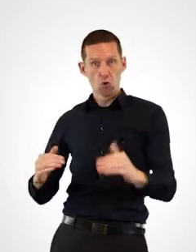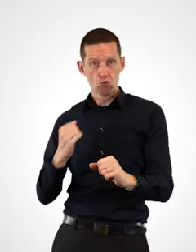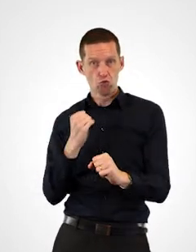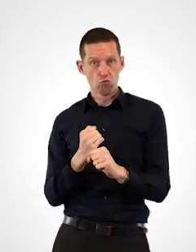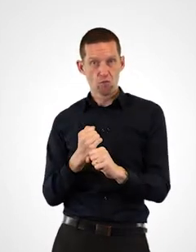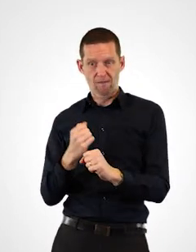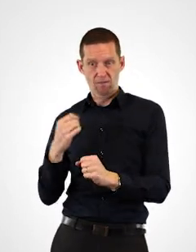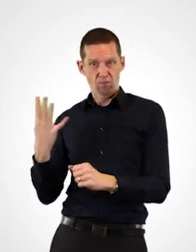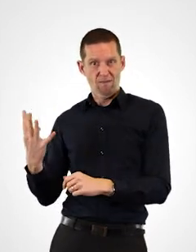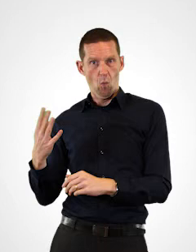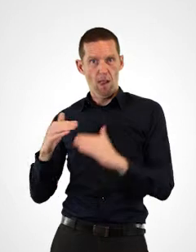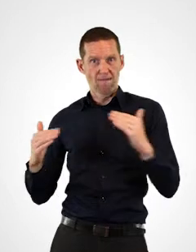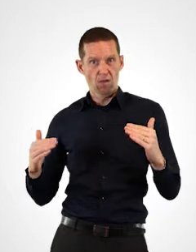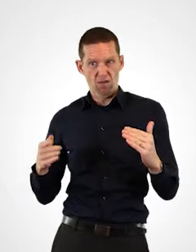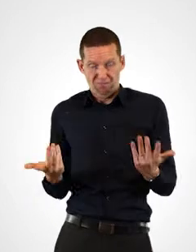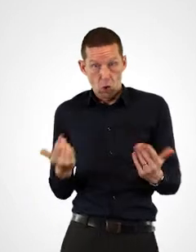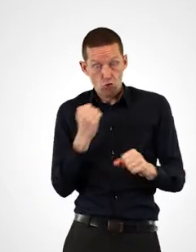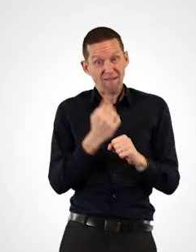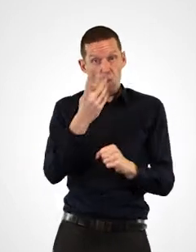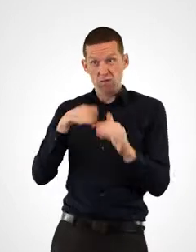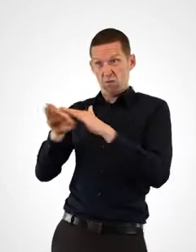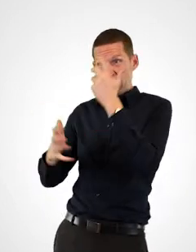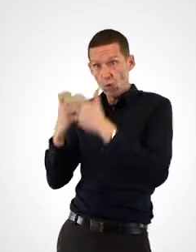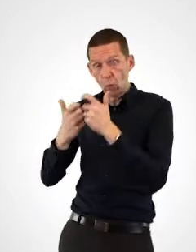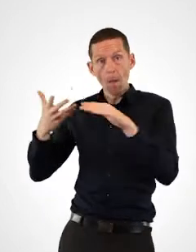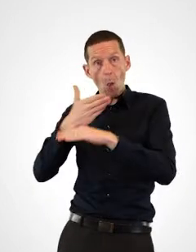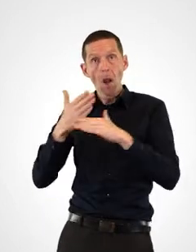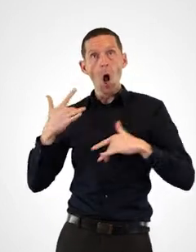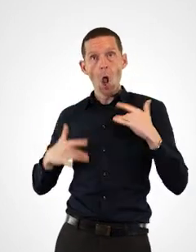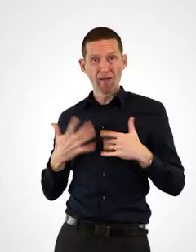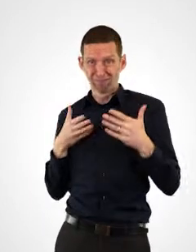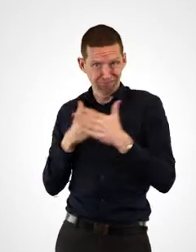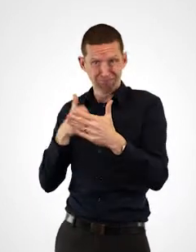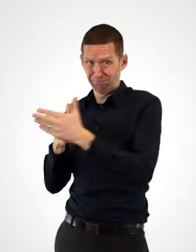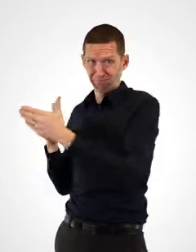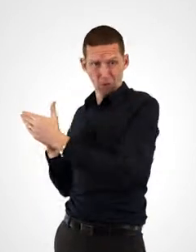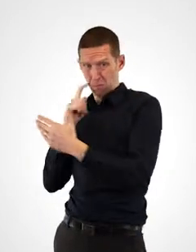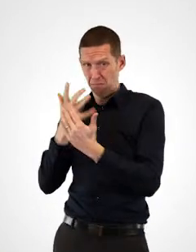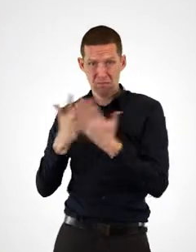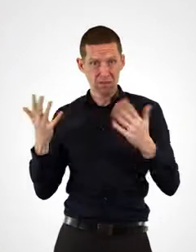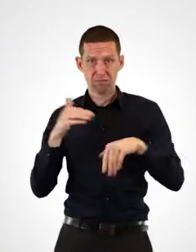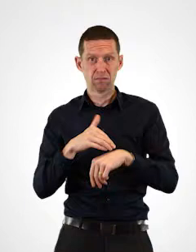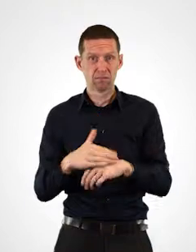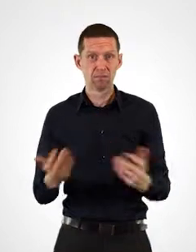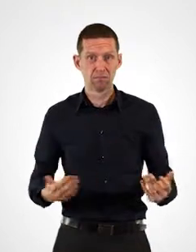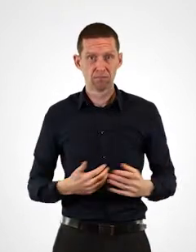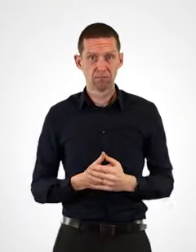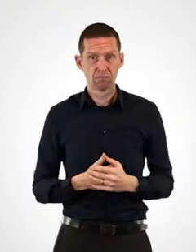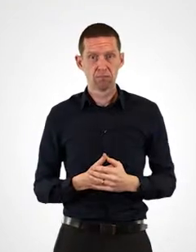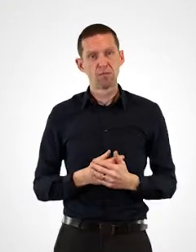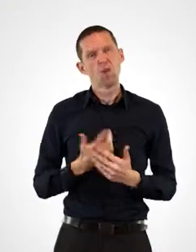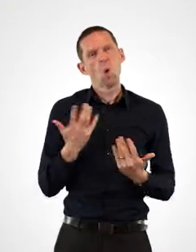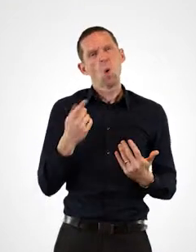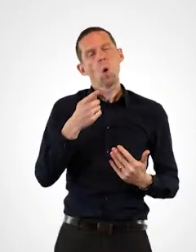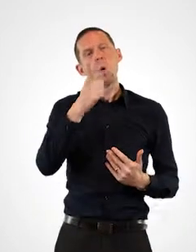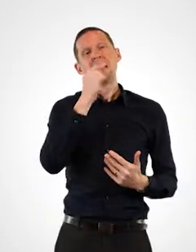level doesn't get you far at the uni or employment or even in life. It's a real challenge. And so that one could almost say